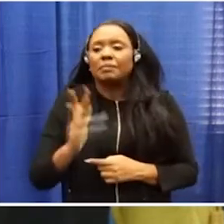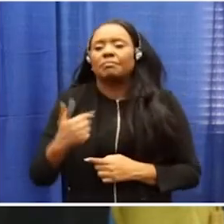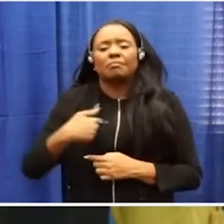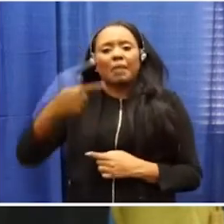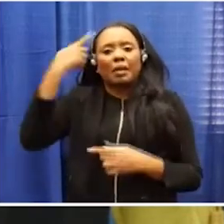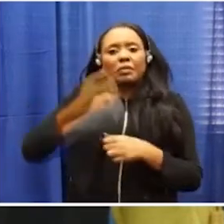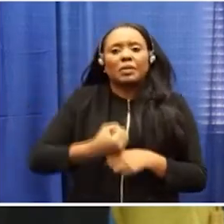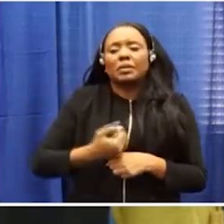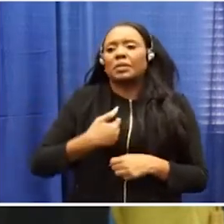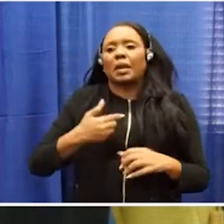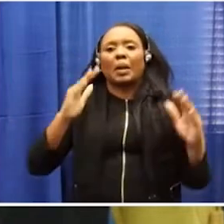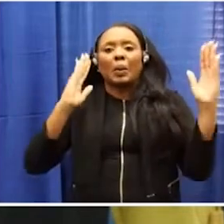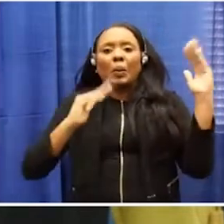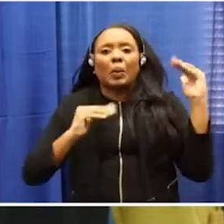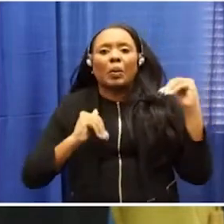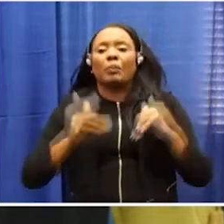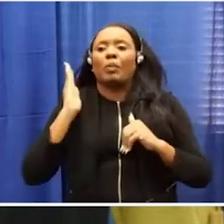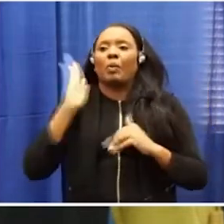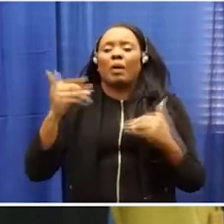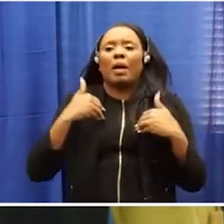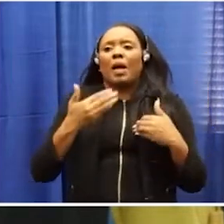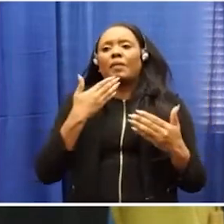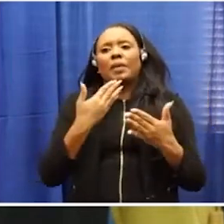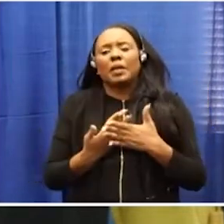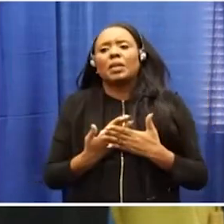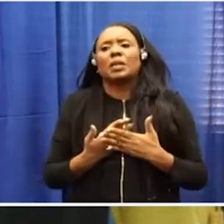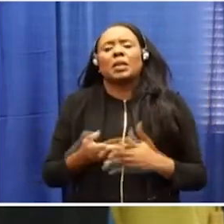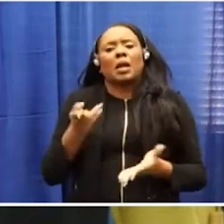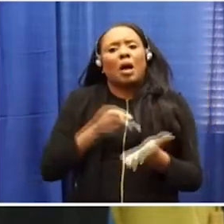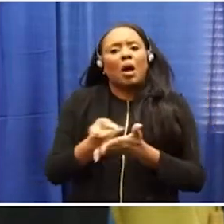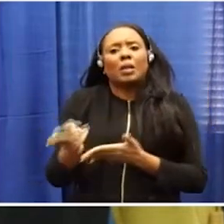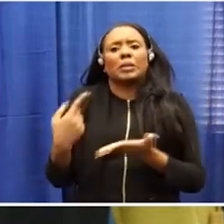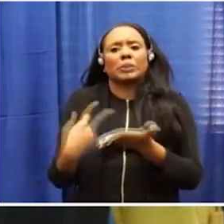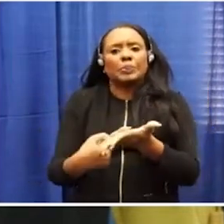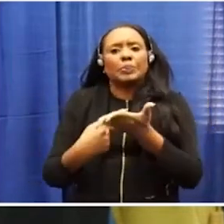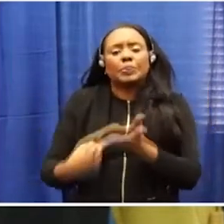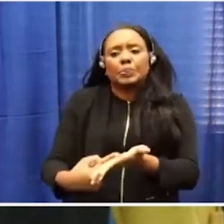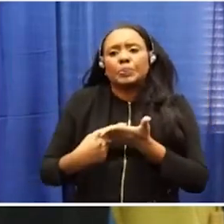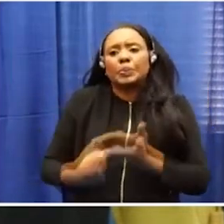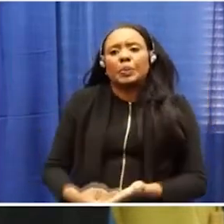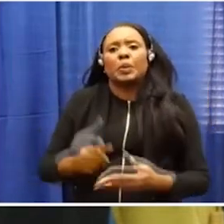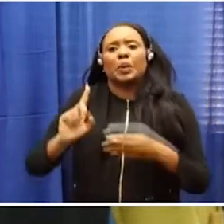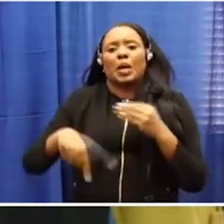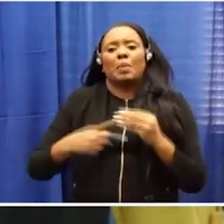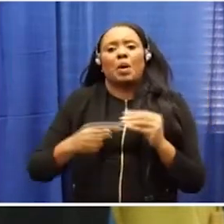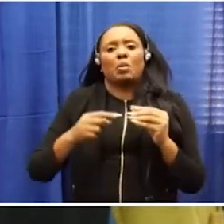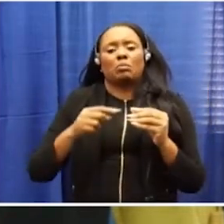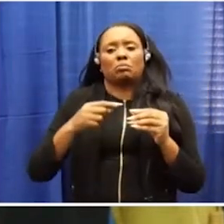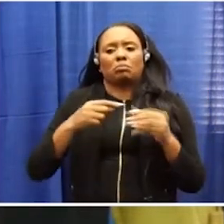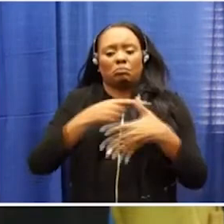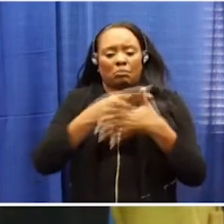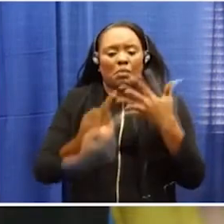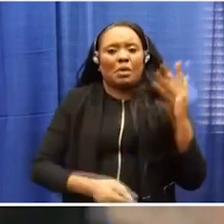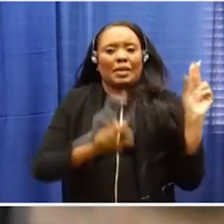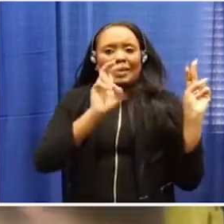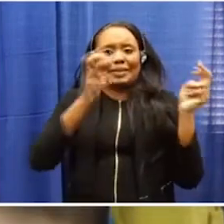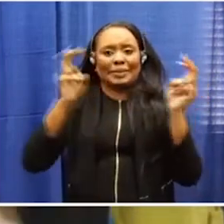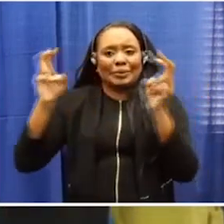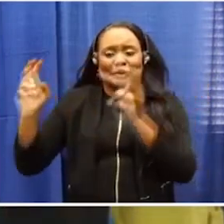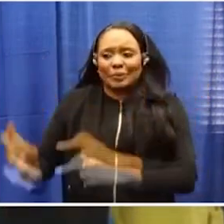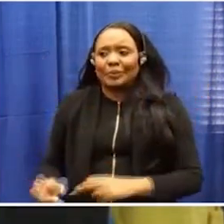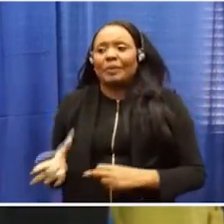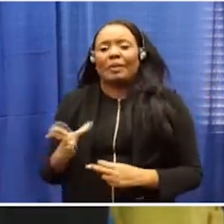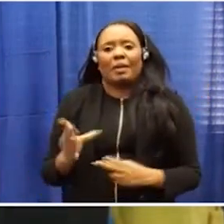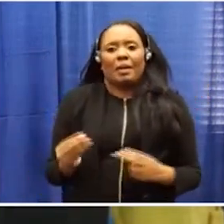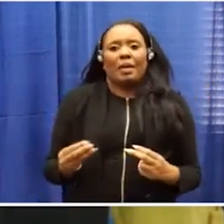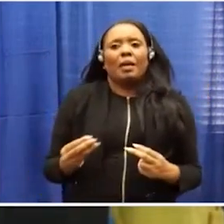trust we will have frank and robust discussions on the issues before us and deliver